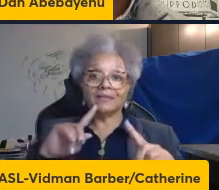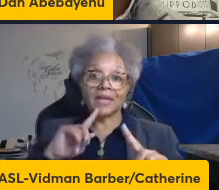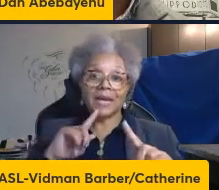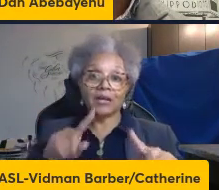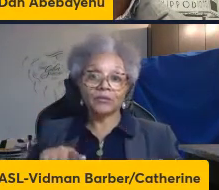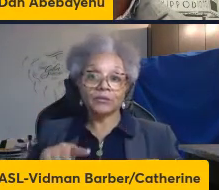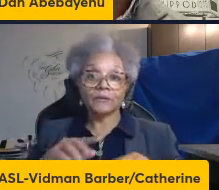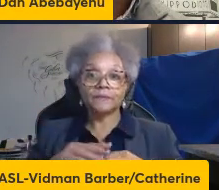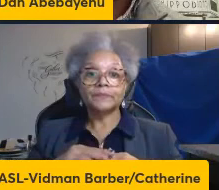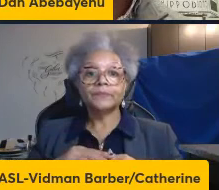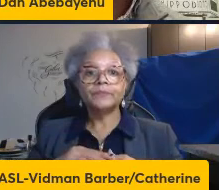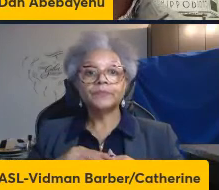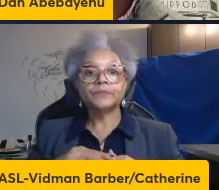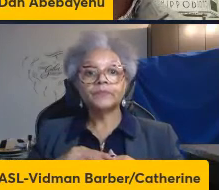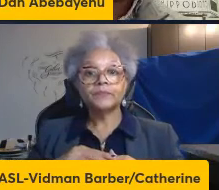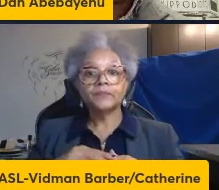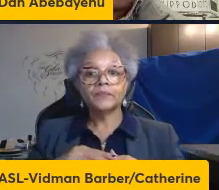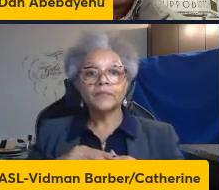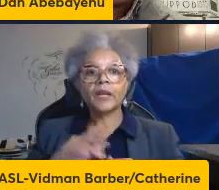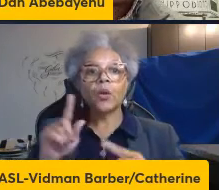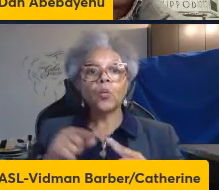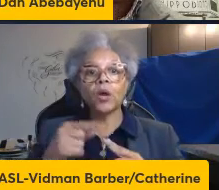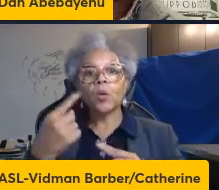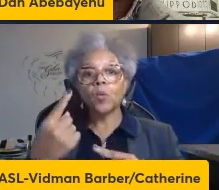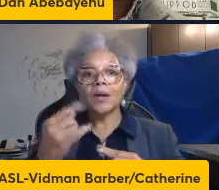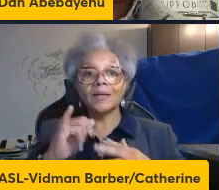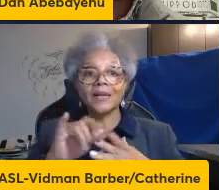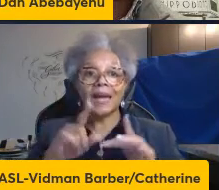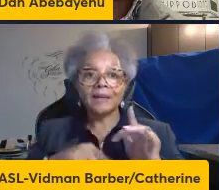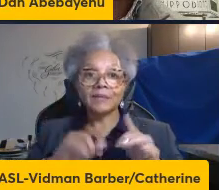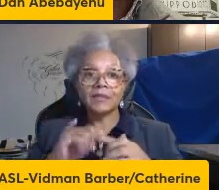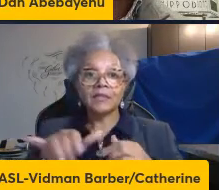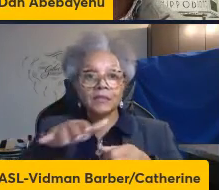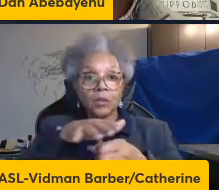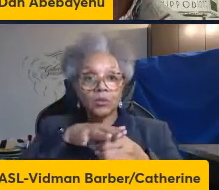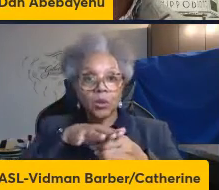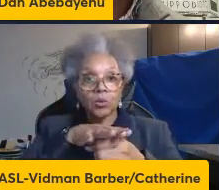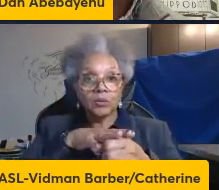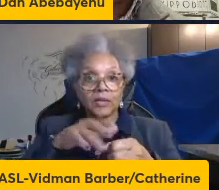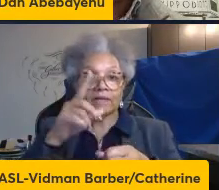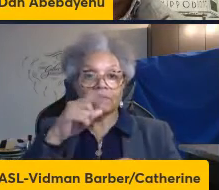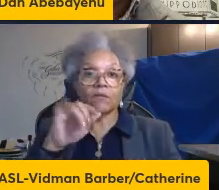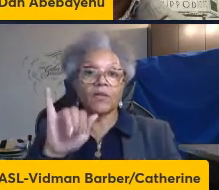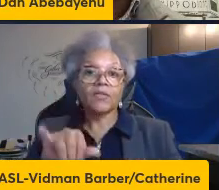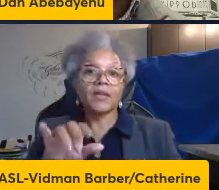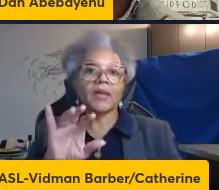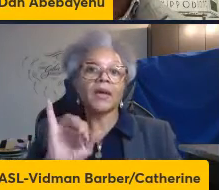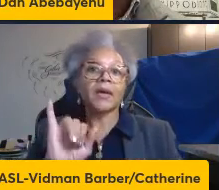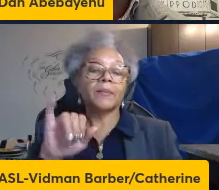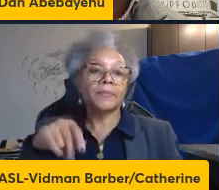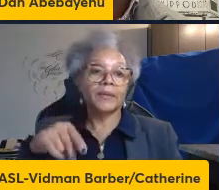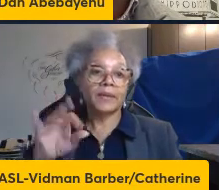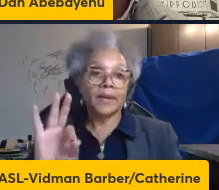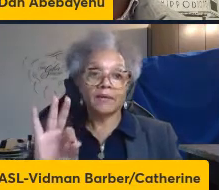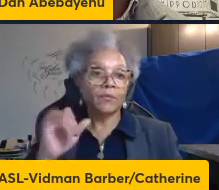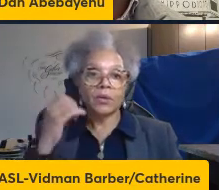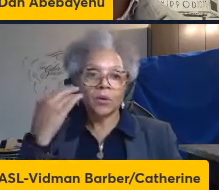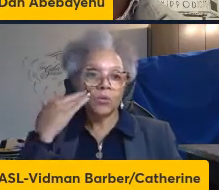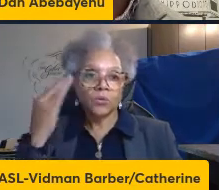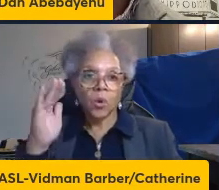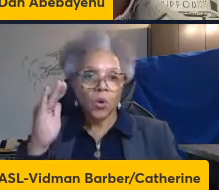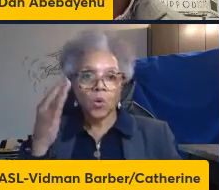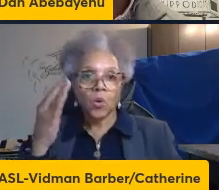while Thy1 absence is localized to these active sites of fibrosis, we don't know what promotes the loss of